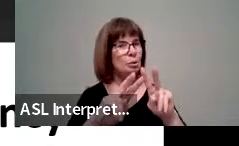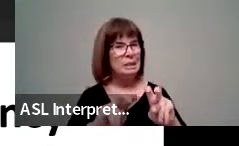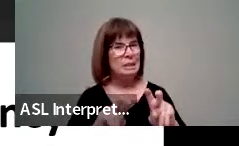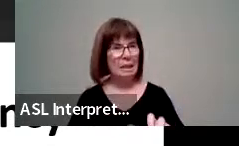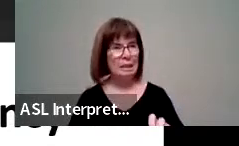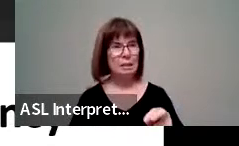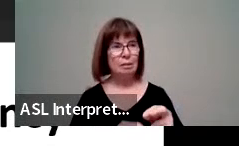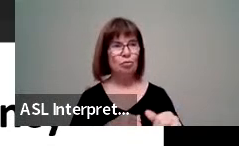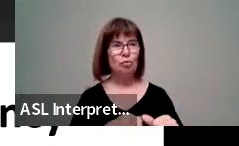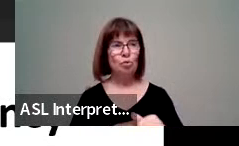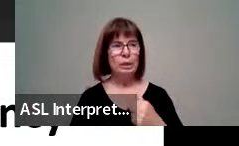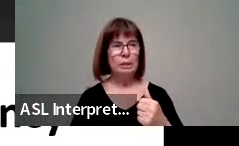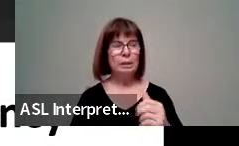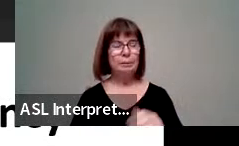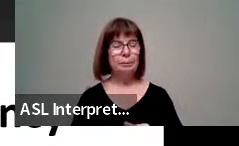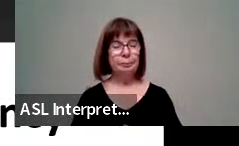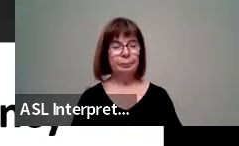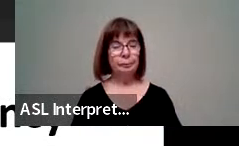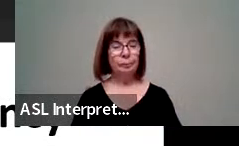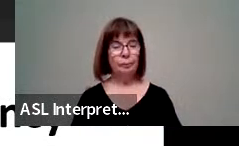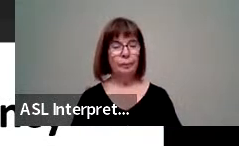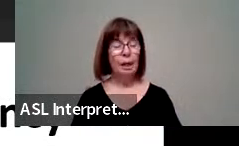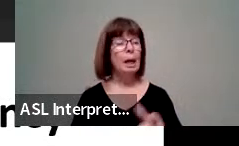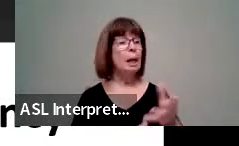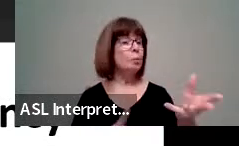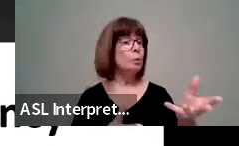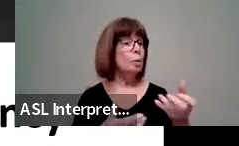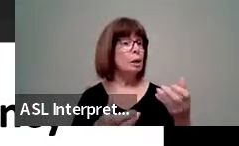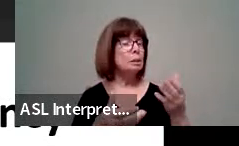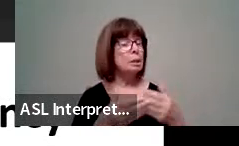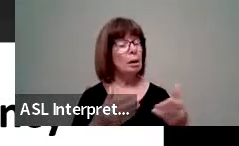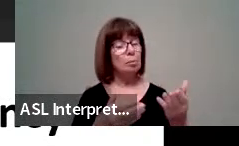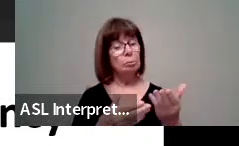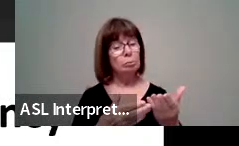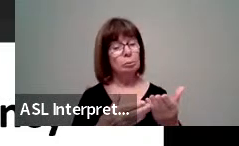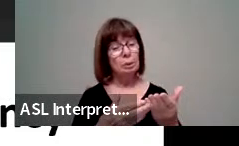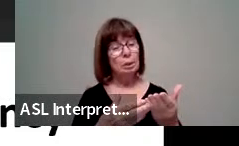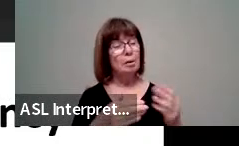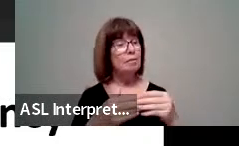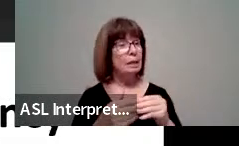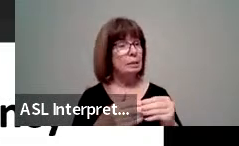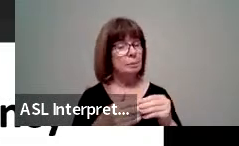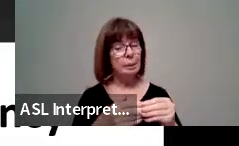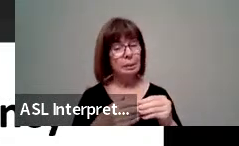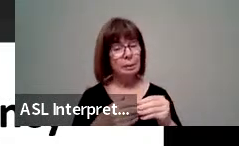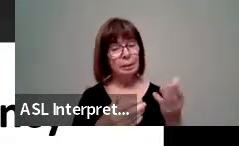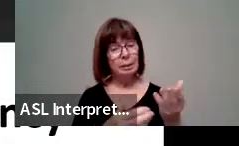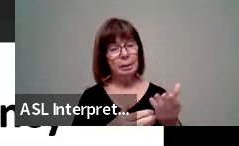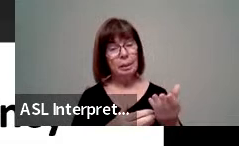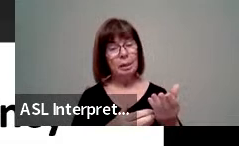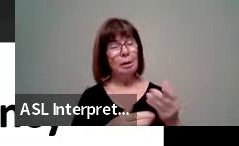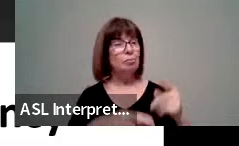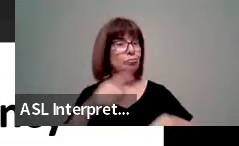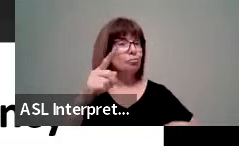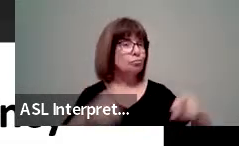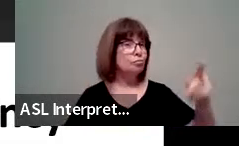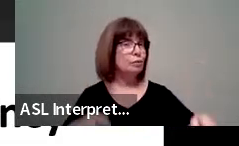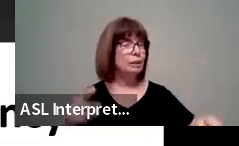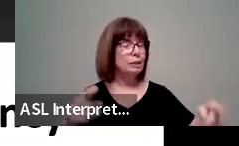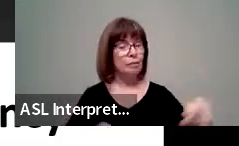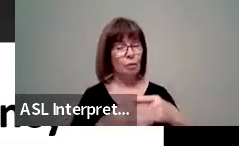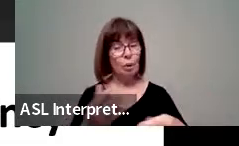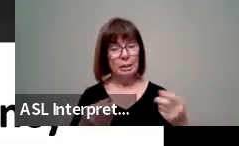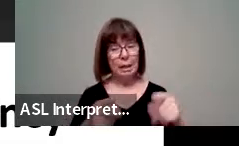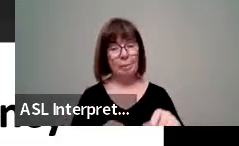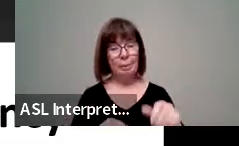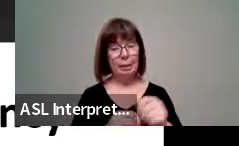And we want to have some flexibility given really a wide range of possibilities with what's happening around